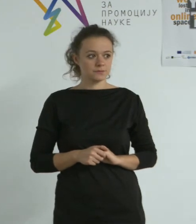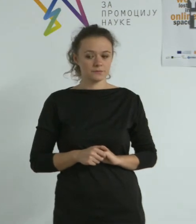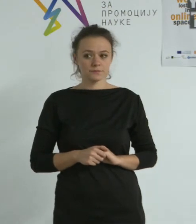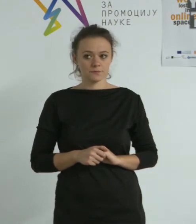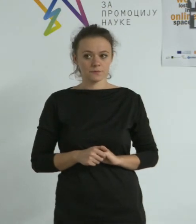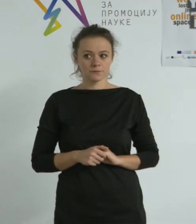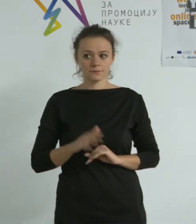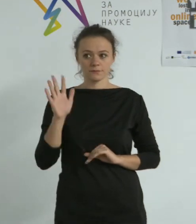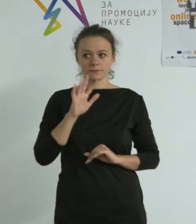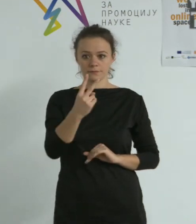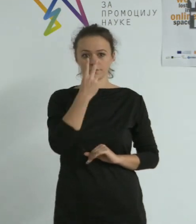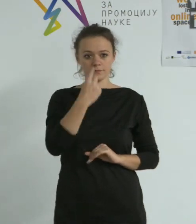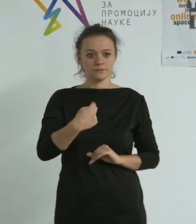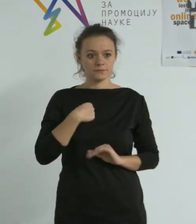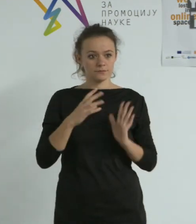Até muito glad.